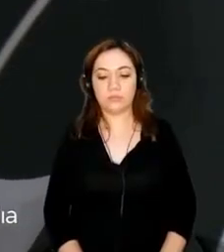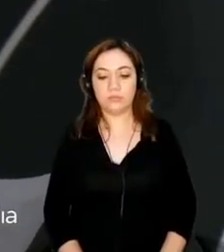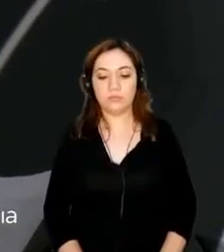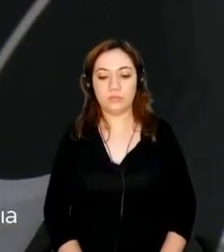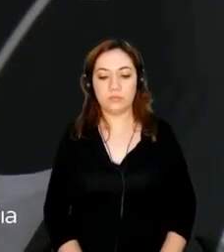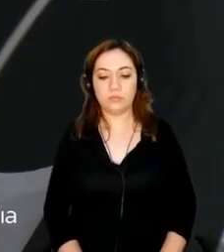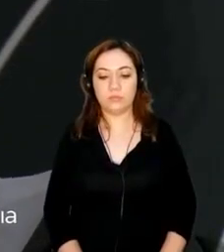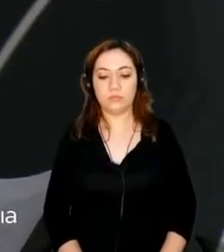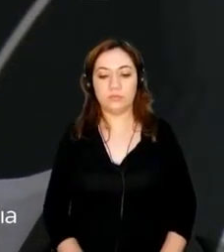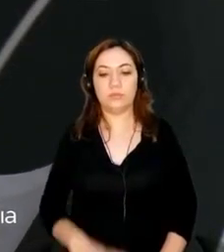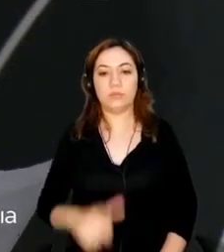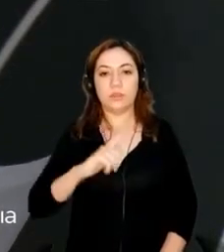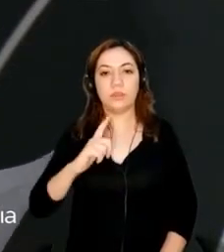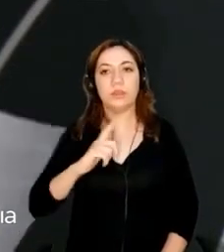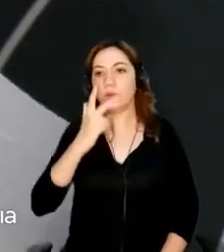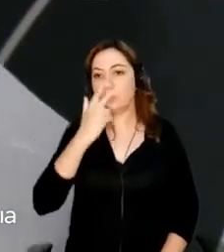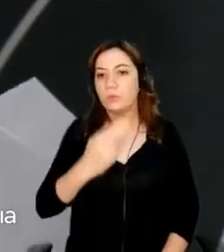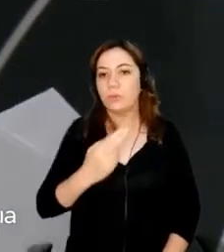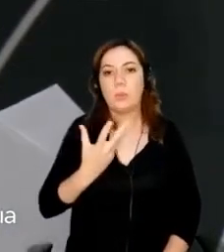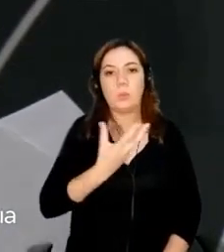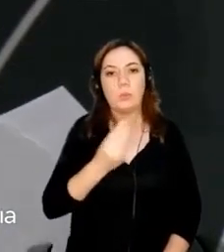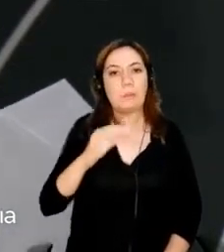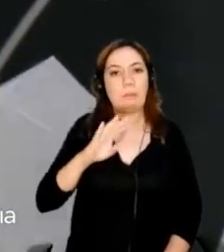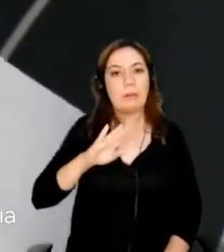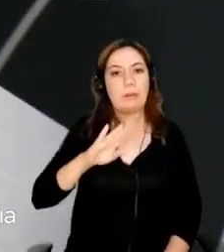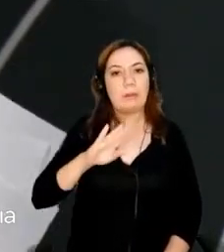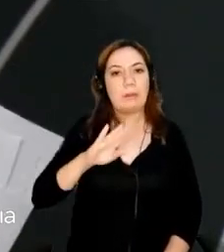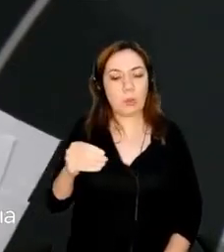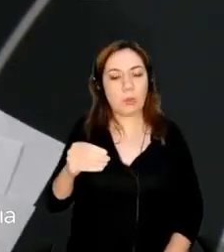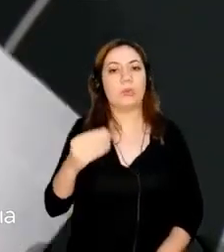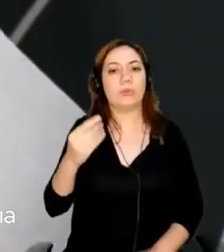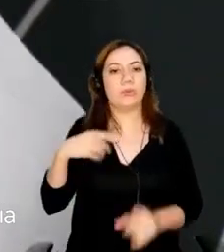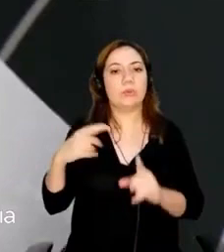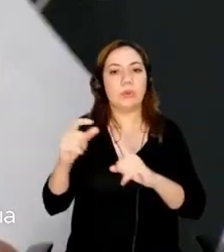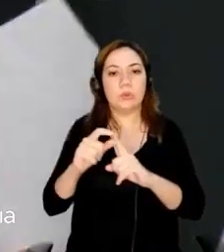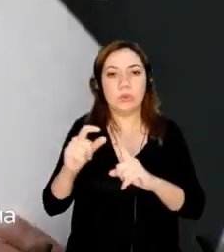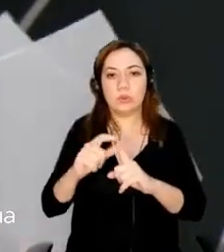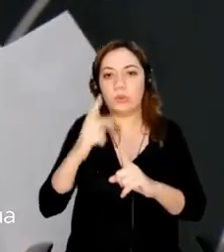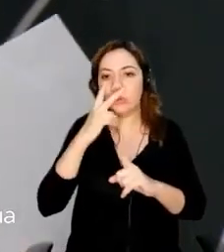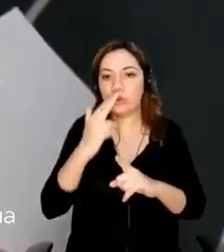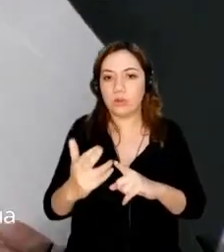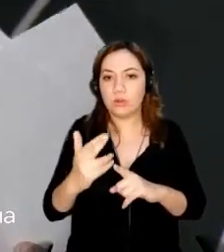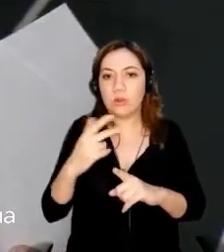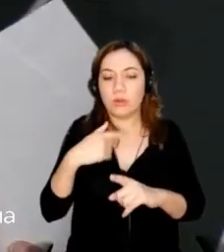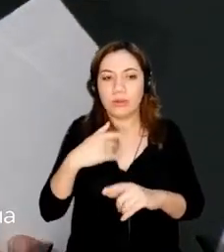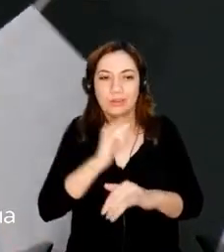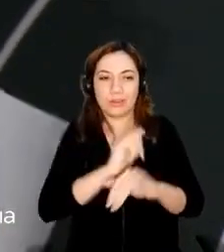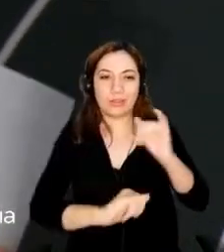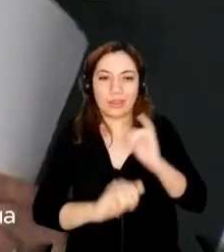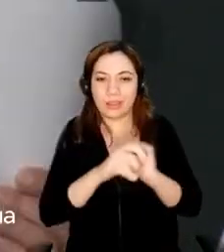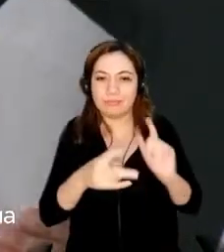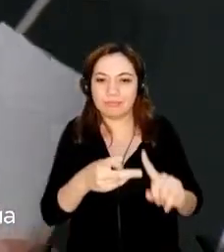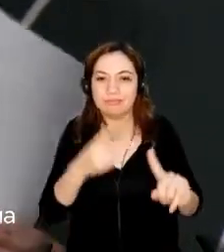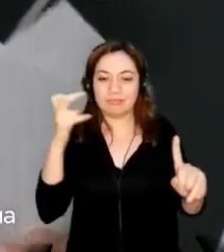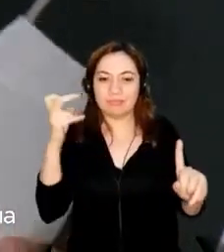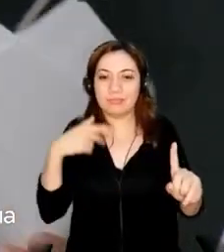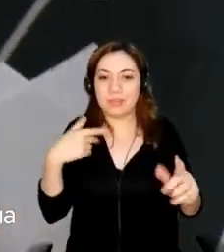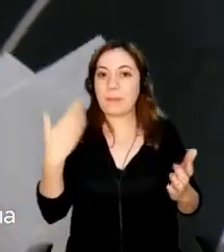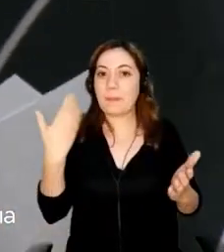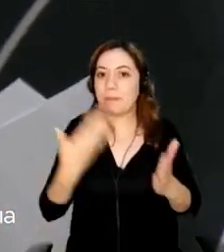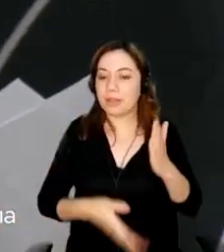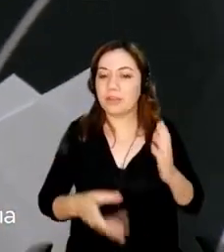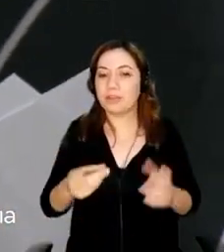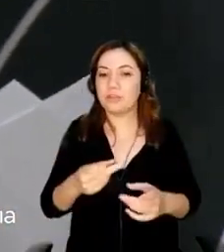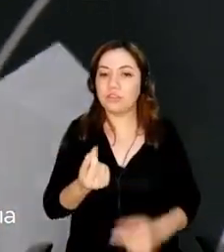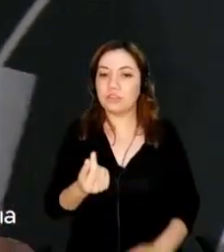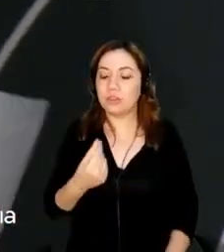year, in 2023, in internet scams. I'm always personally like shocked, like as soon as there's a weird